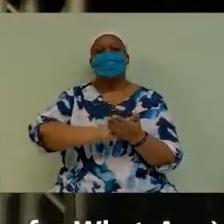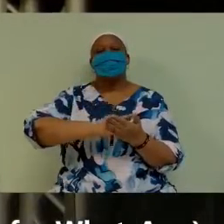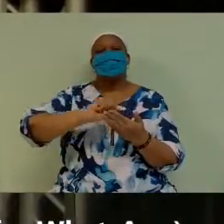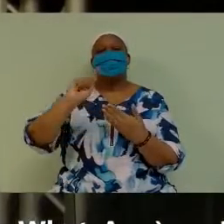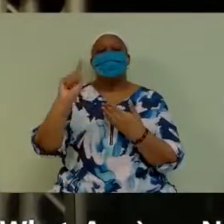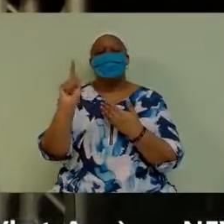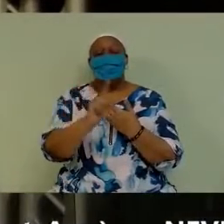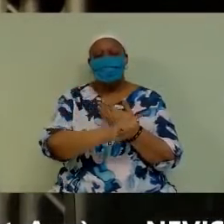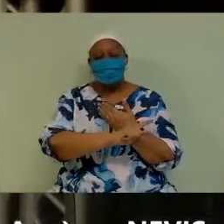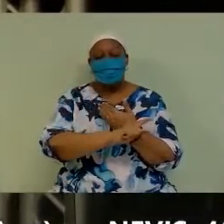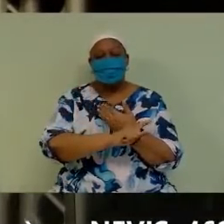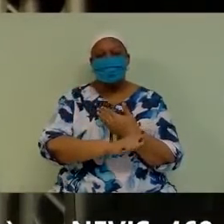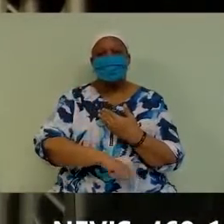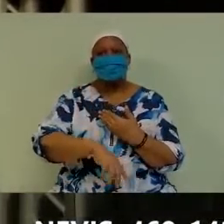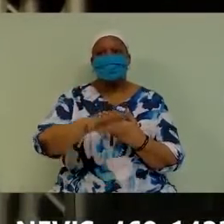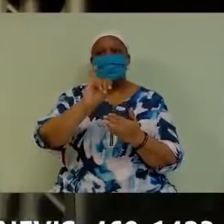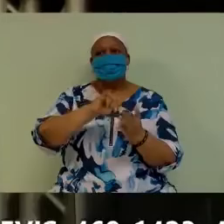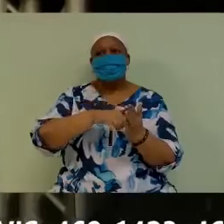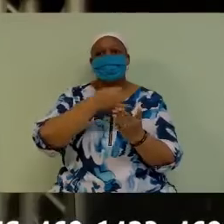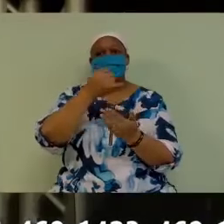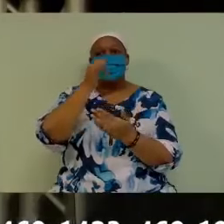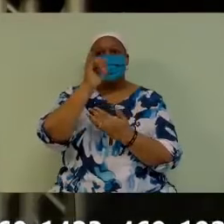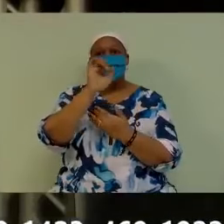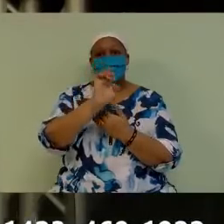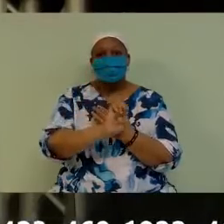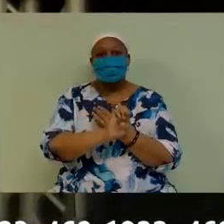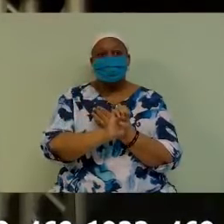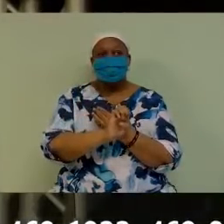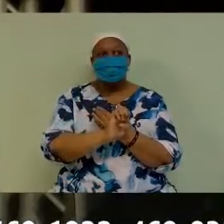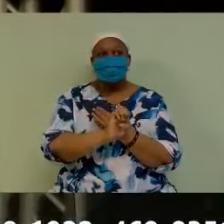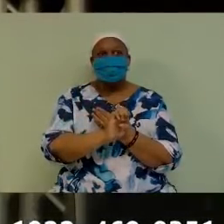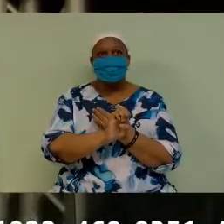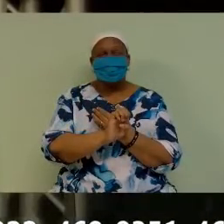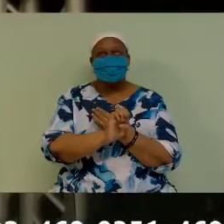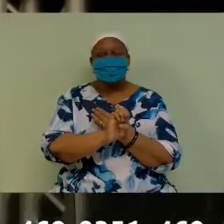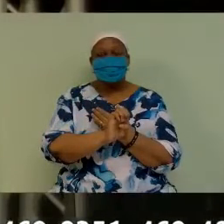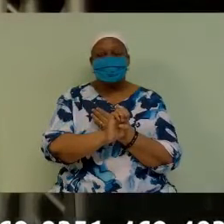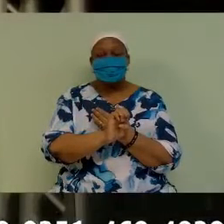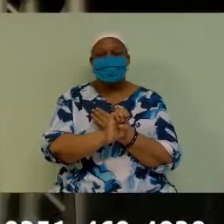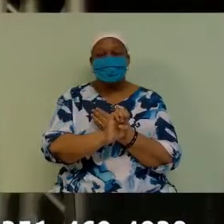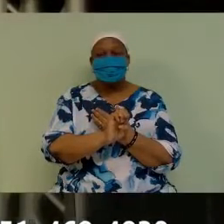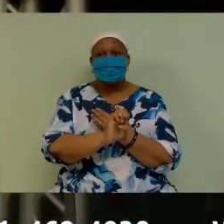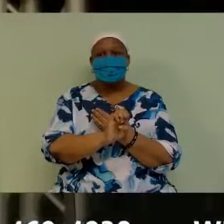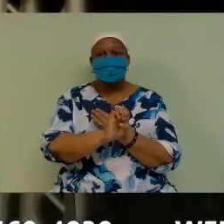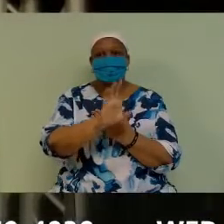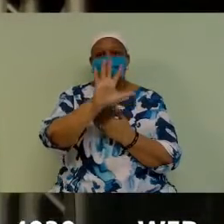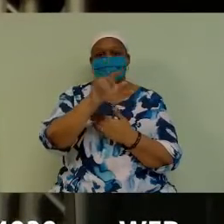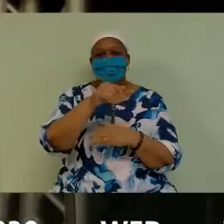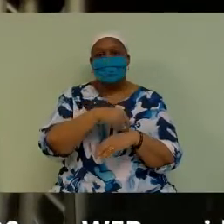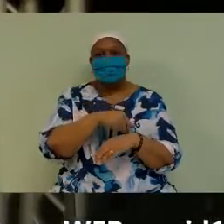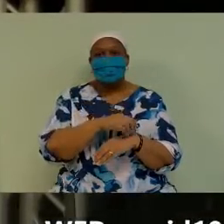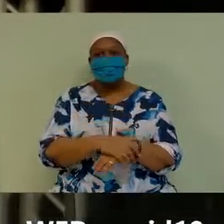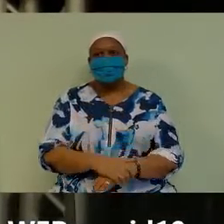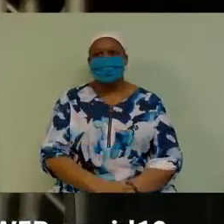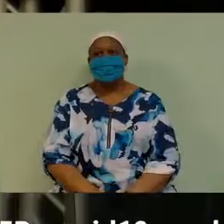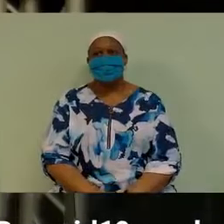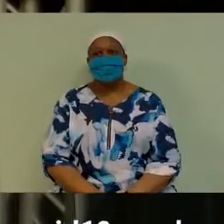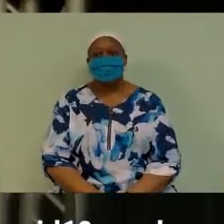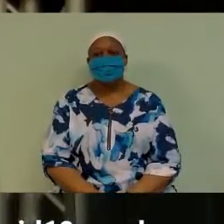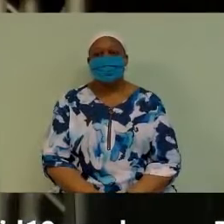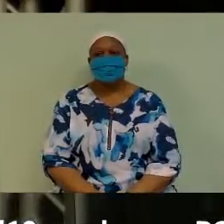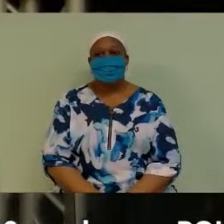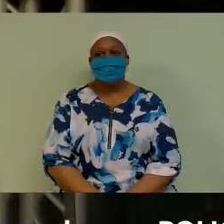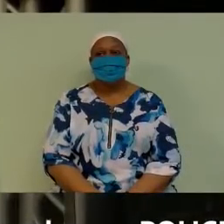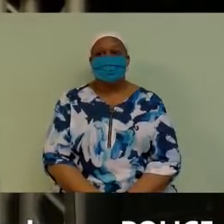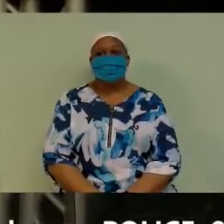week, Wednesday, at 5 p.m. Next week, Wednesday,